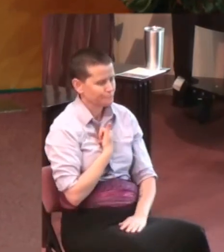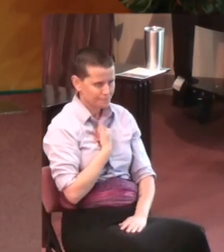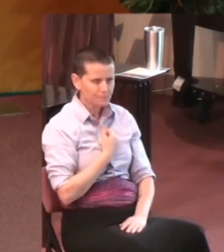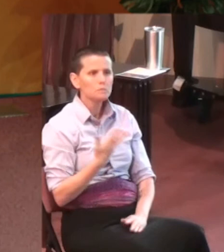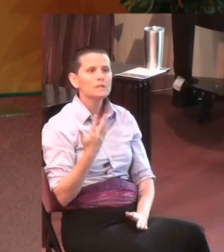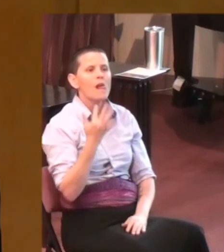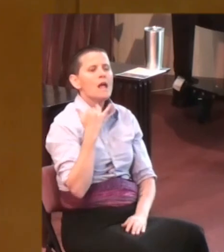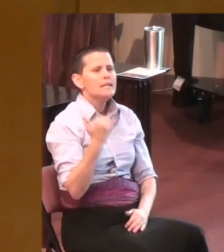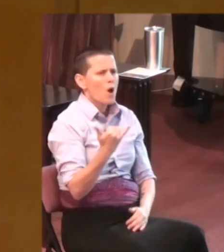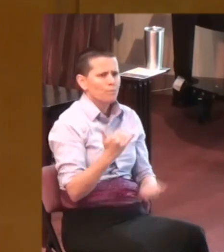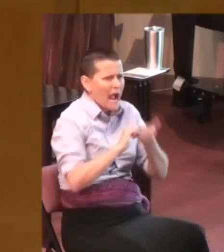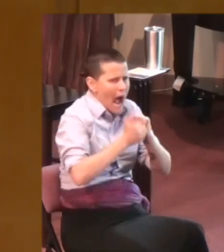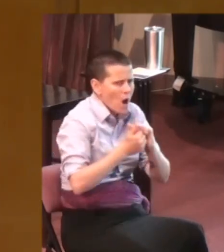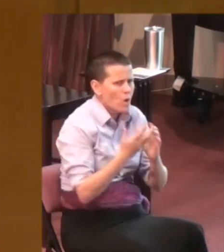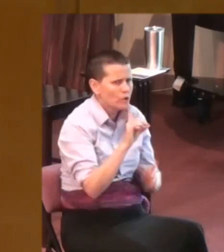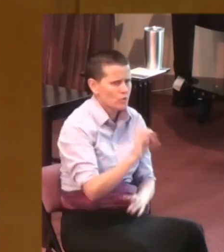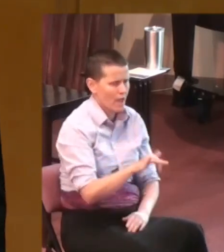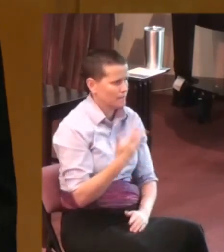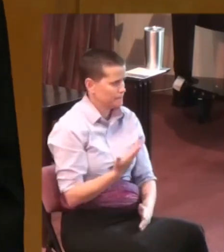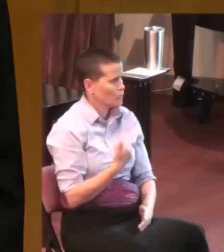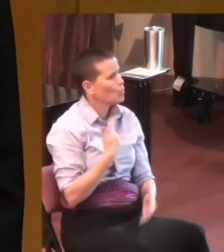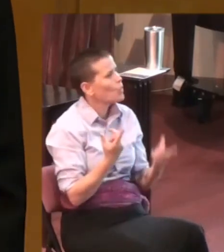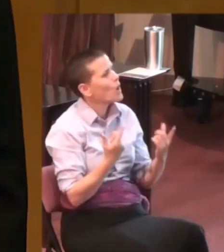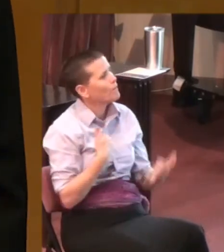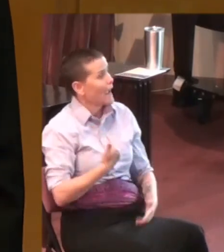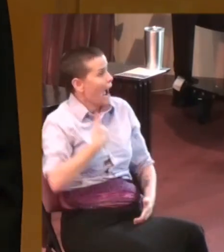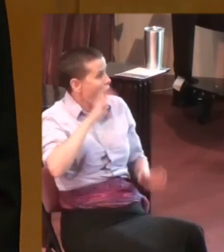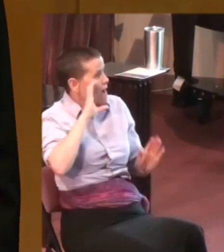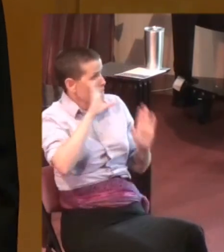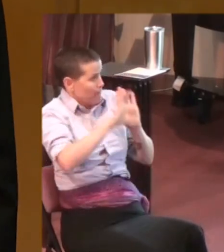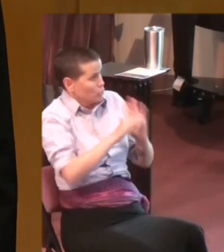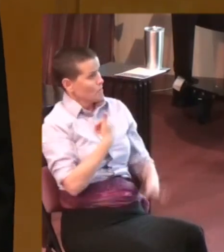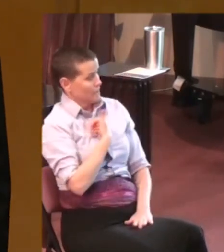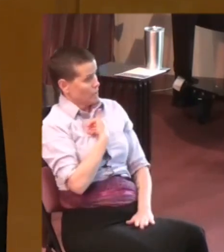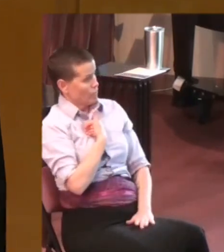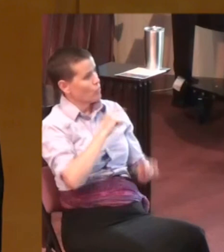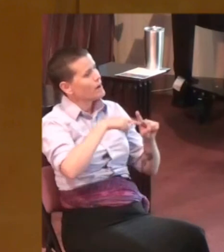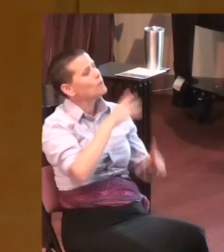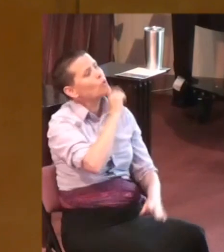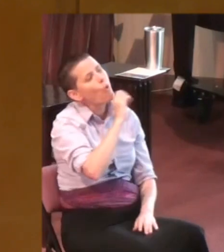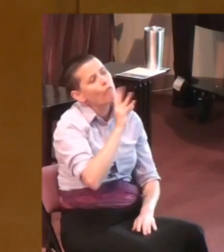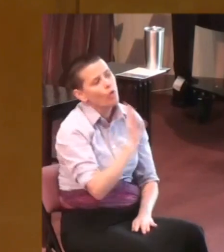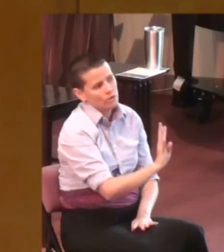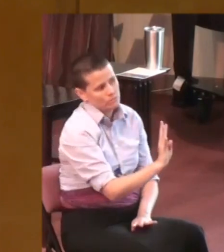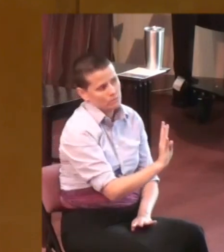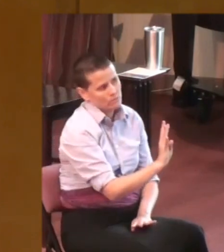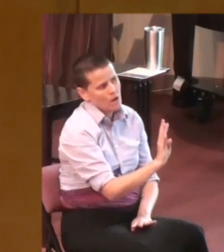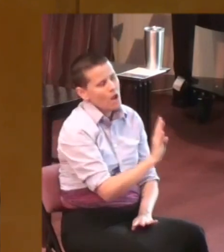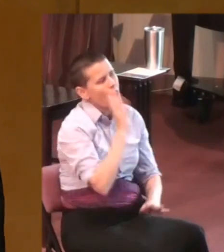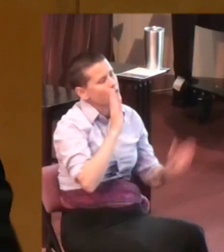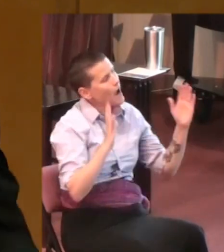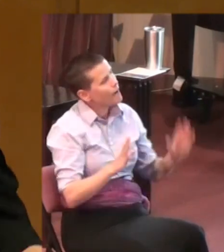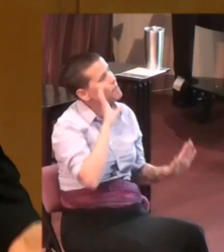wall, and I see that innocent little kid, and whenever I get a critical thought, I can just look at that little Brian and know,